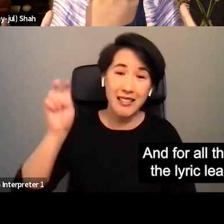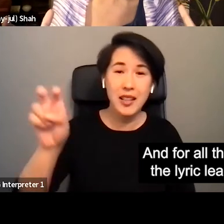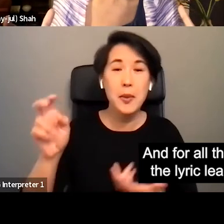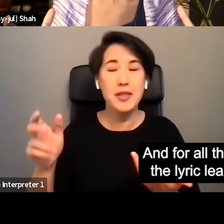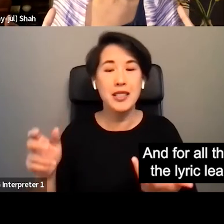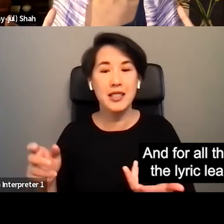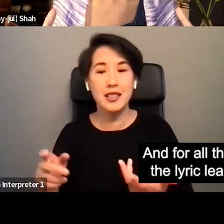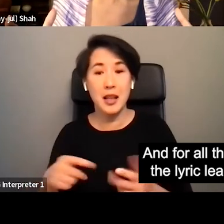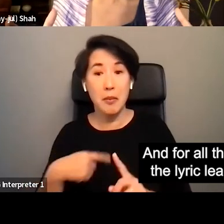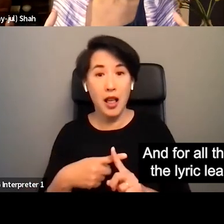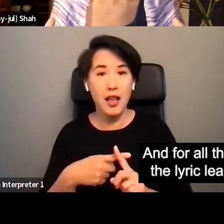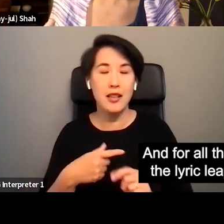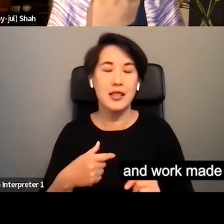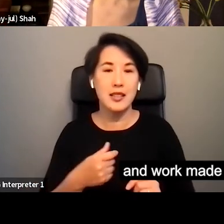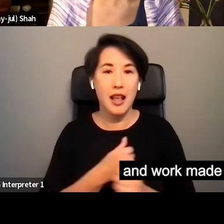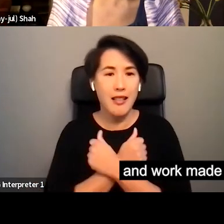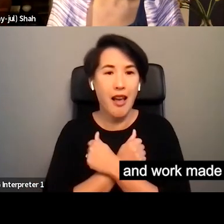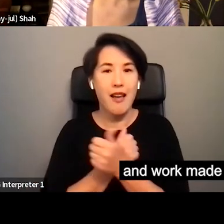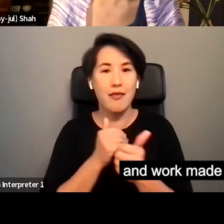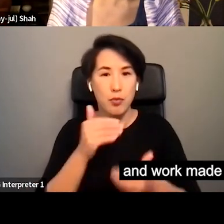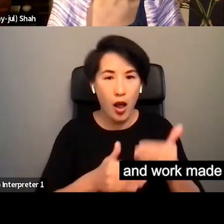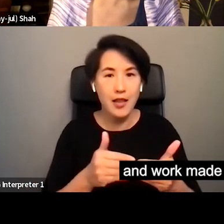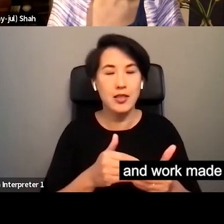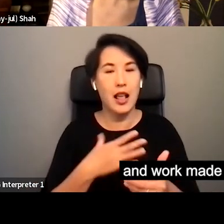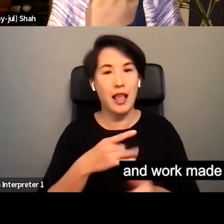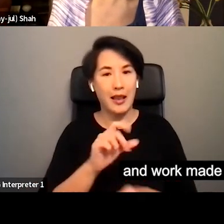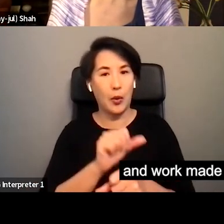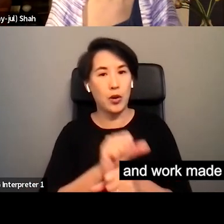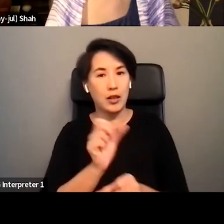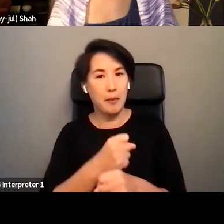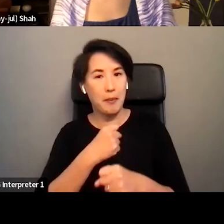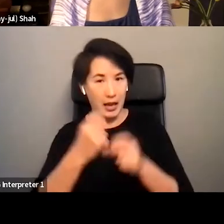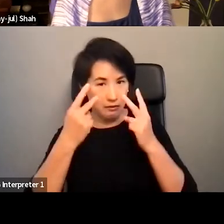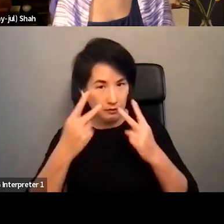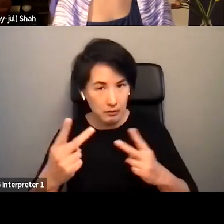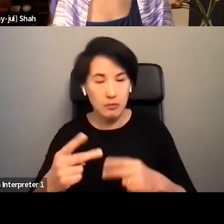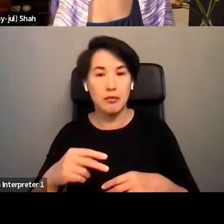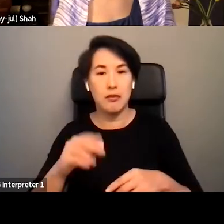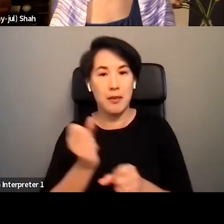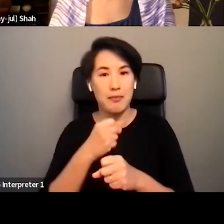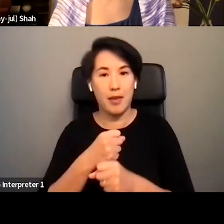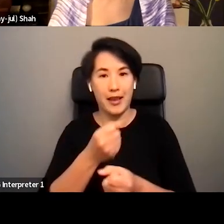love process and work made visible and made material.